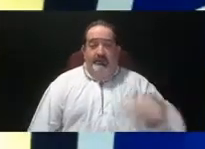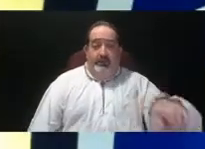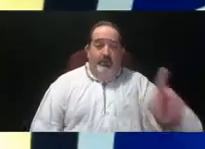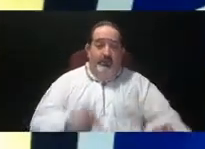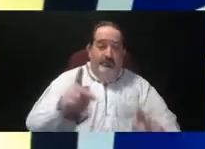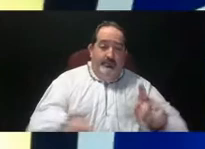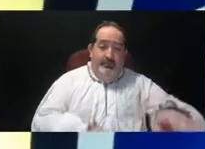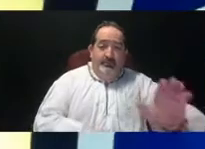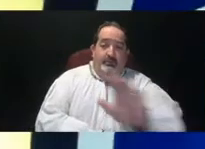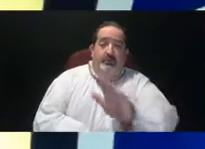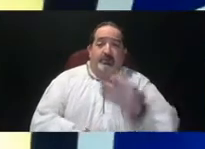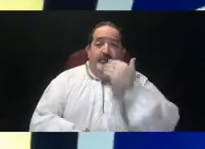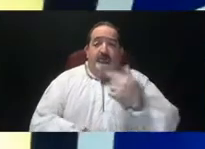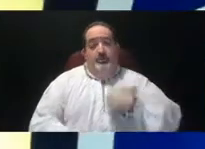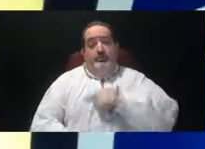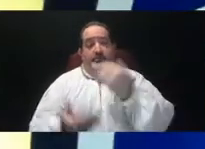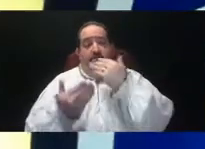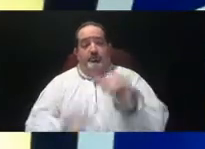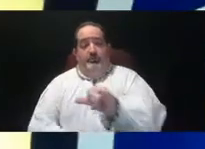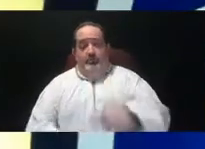you, and we thank you.